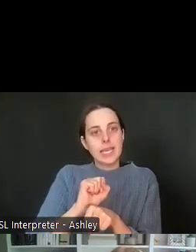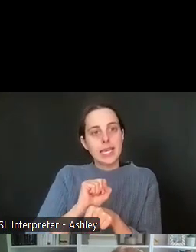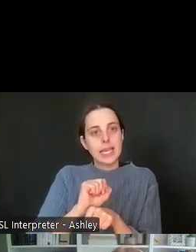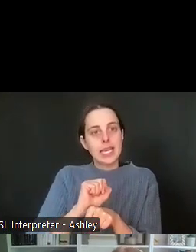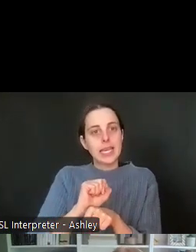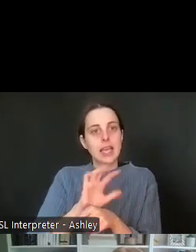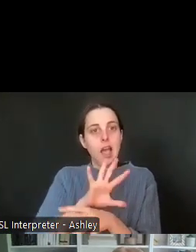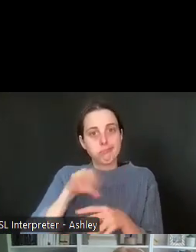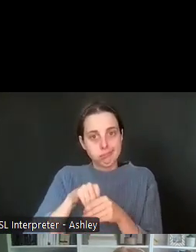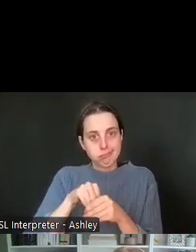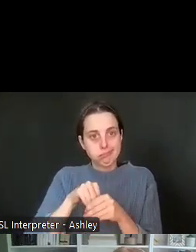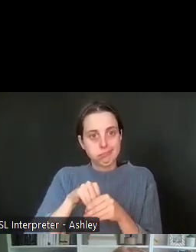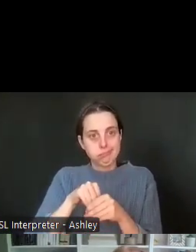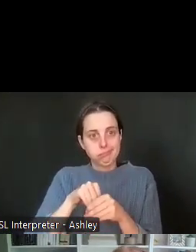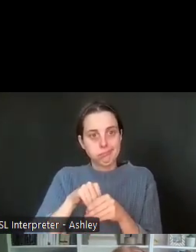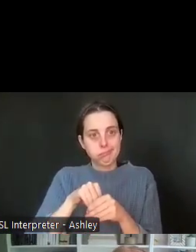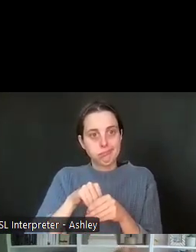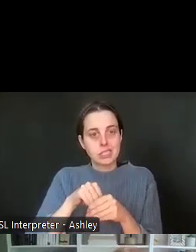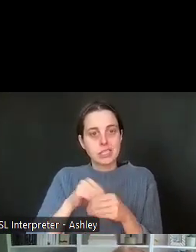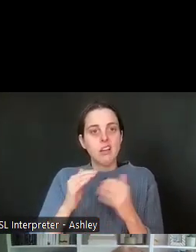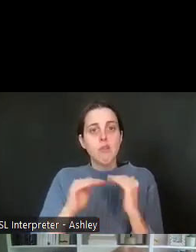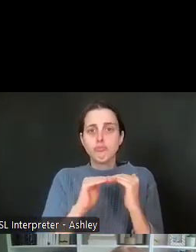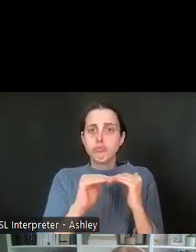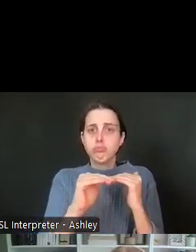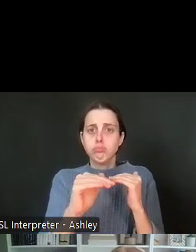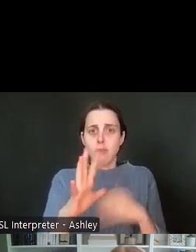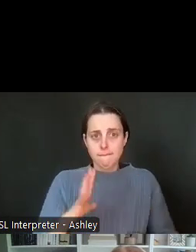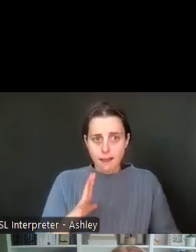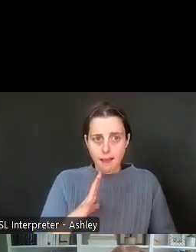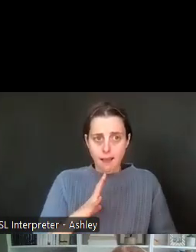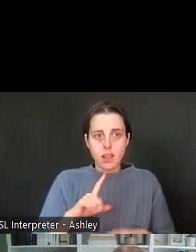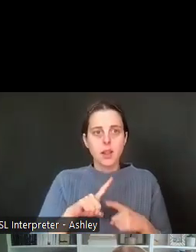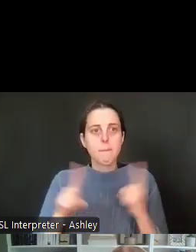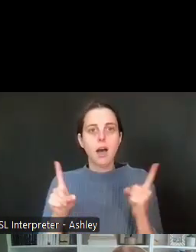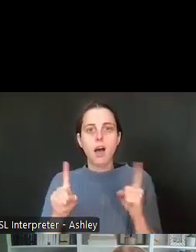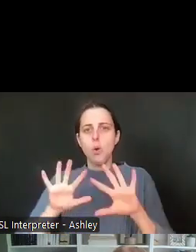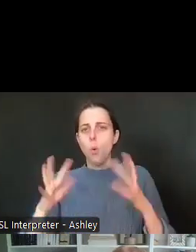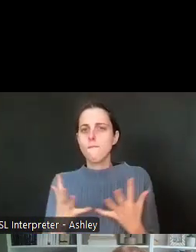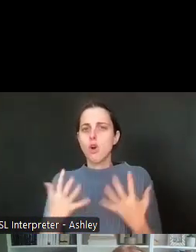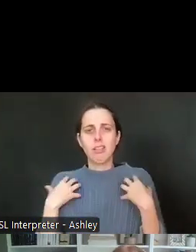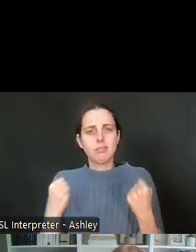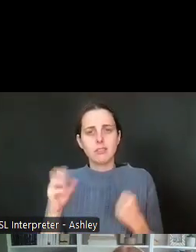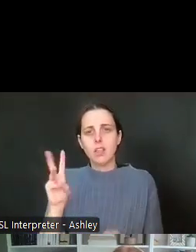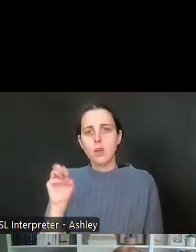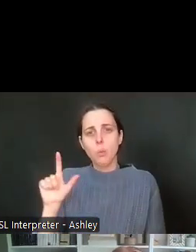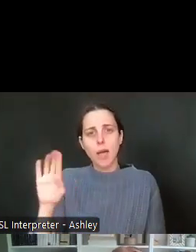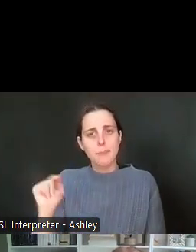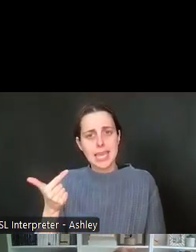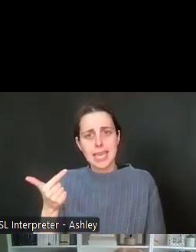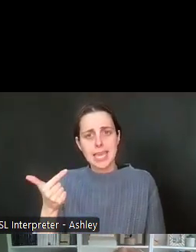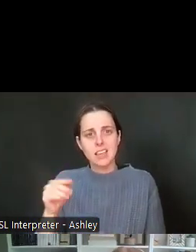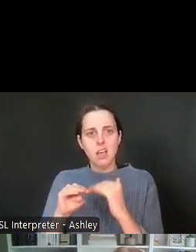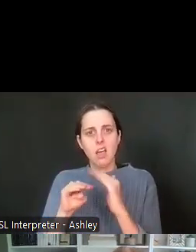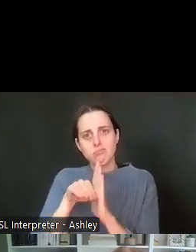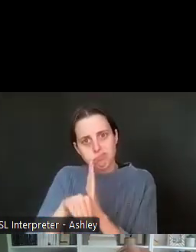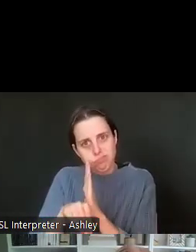overall well-being declined. And we have to recognize that for ourselves and each other, that according to them, the majority